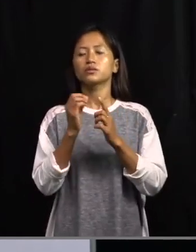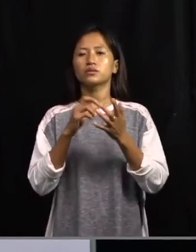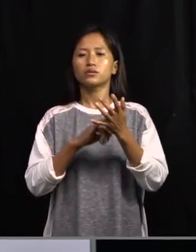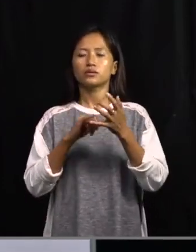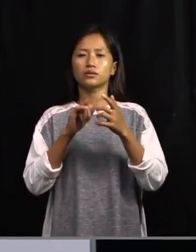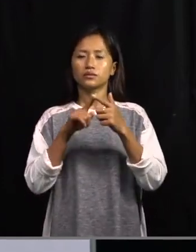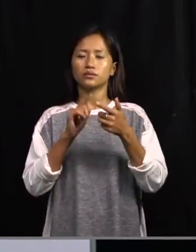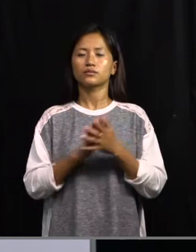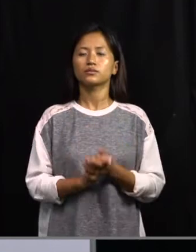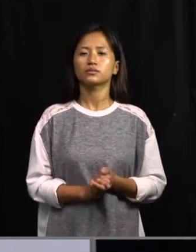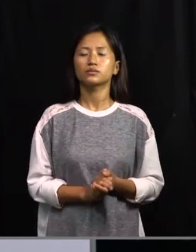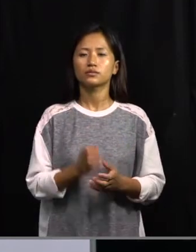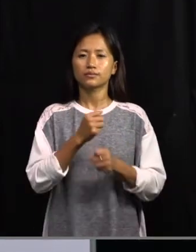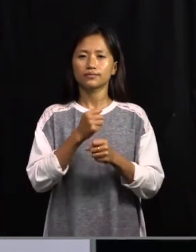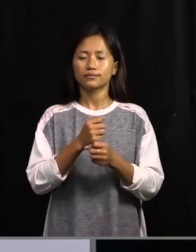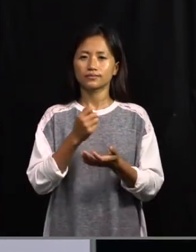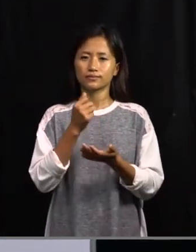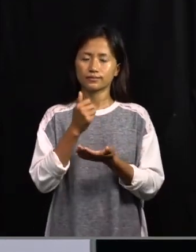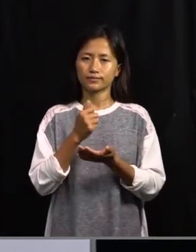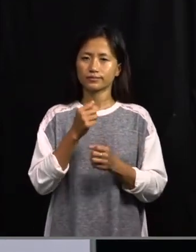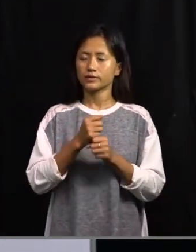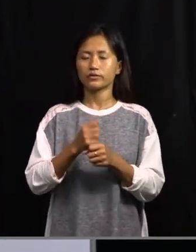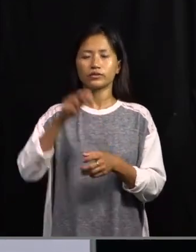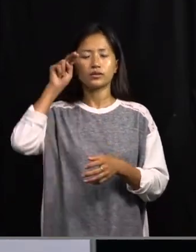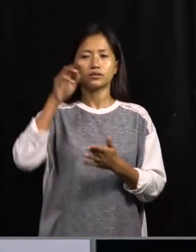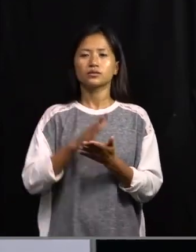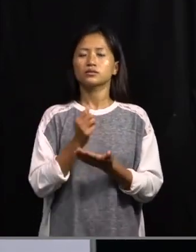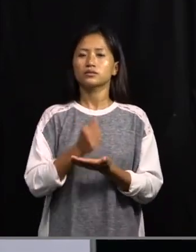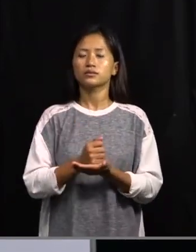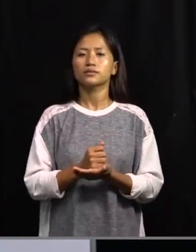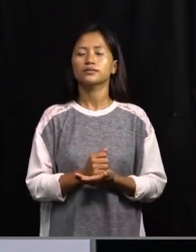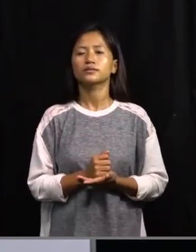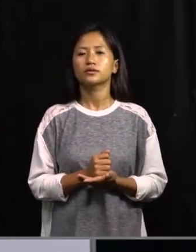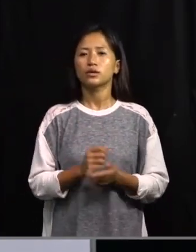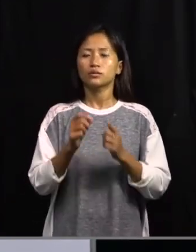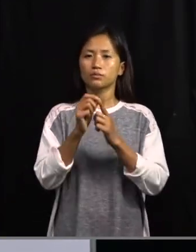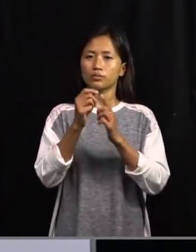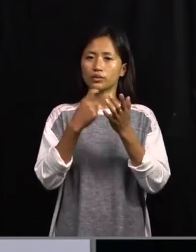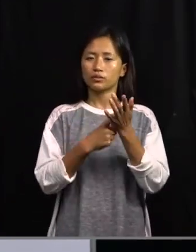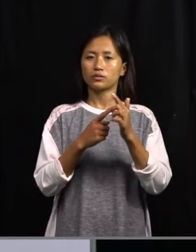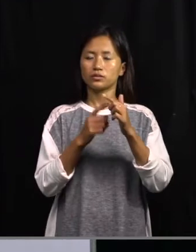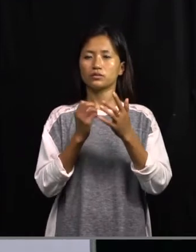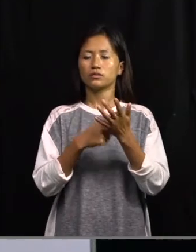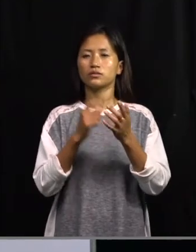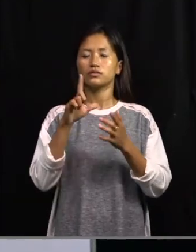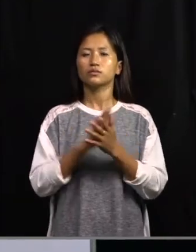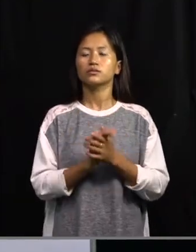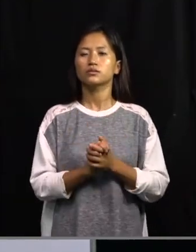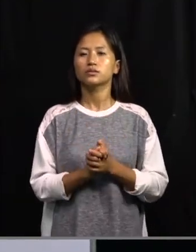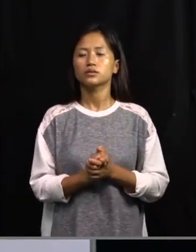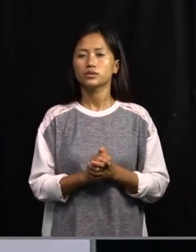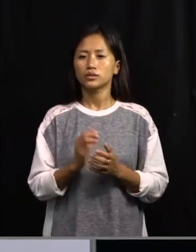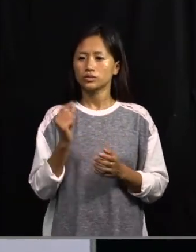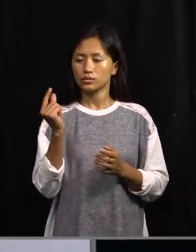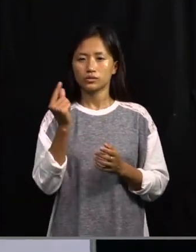So government of Nagaland has decided to impose cess on petroleum products, and the money so collected will be